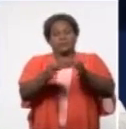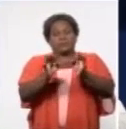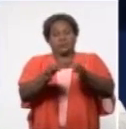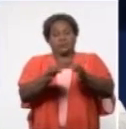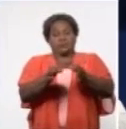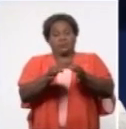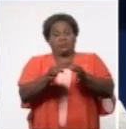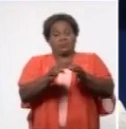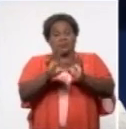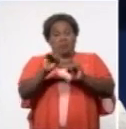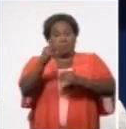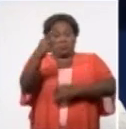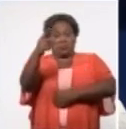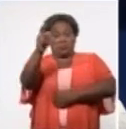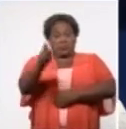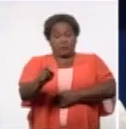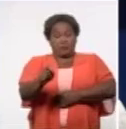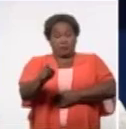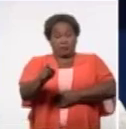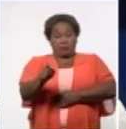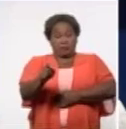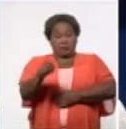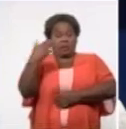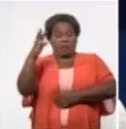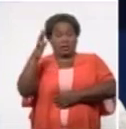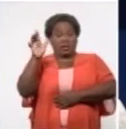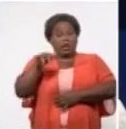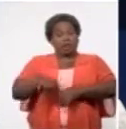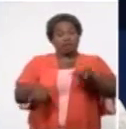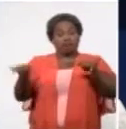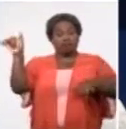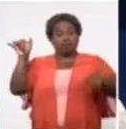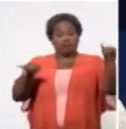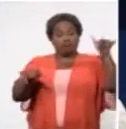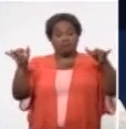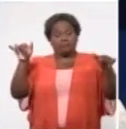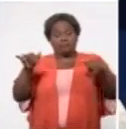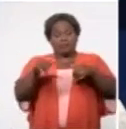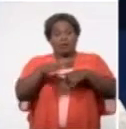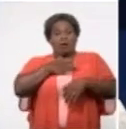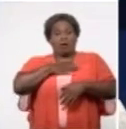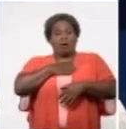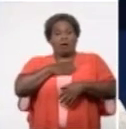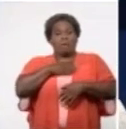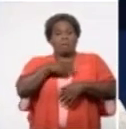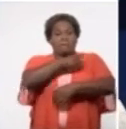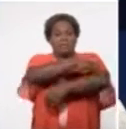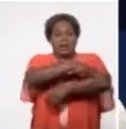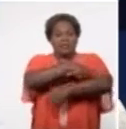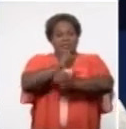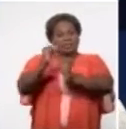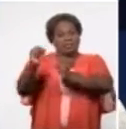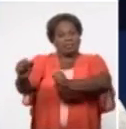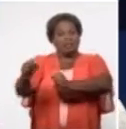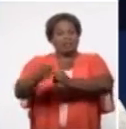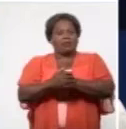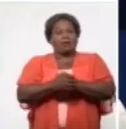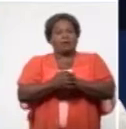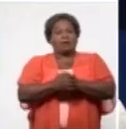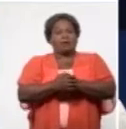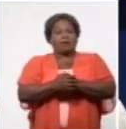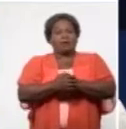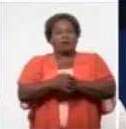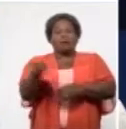always regret the 87 people who have died in our country due to the disease. Not new fatalities for today, but fills us